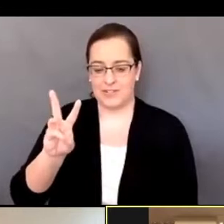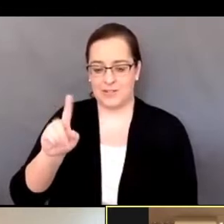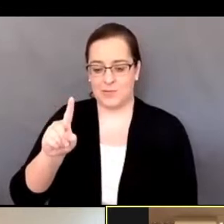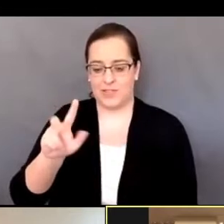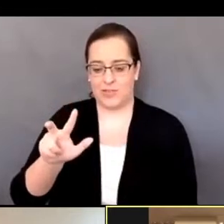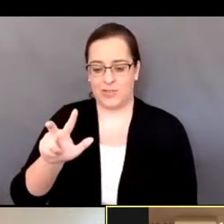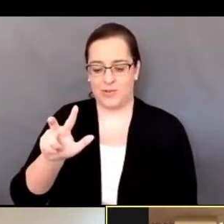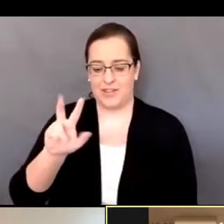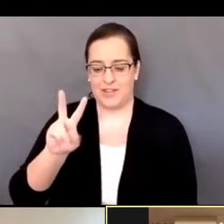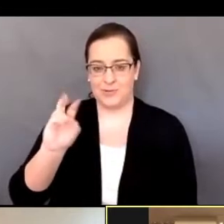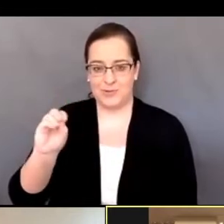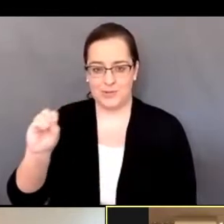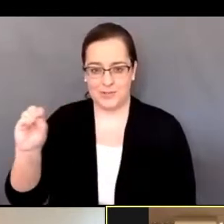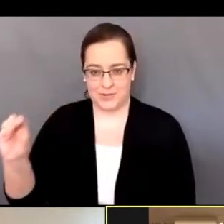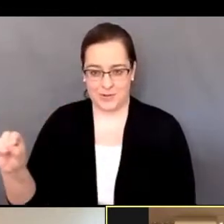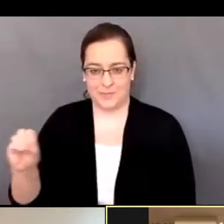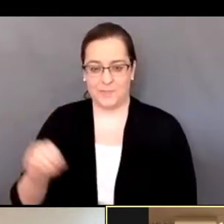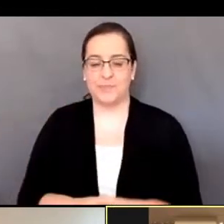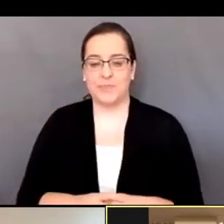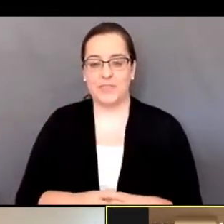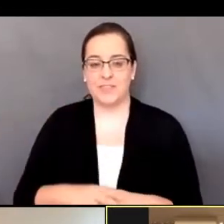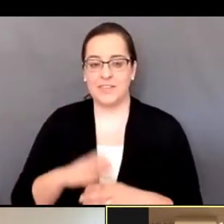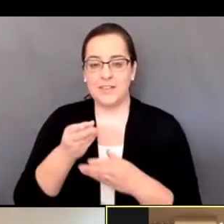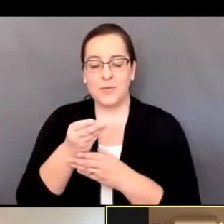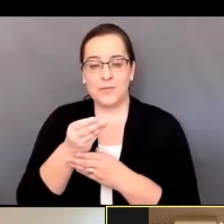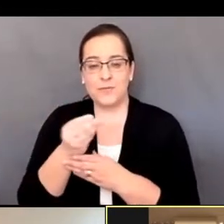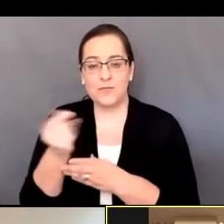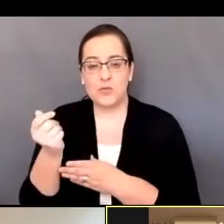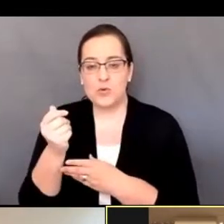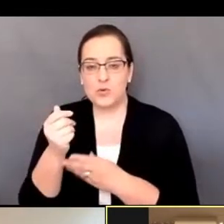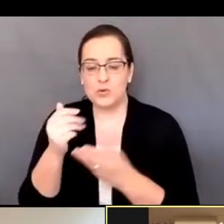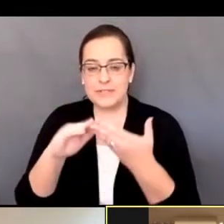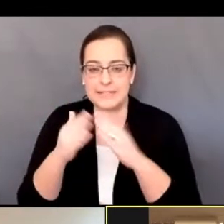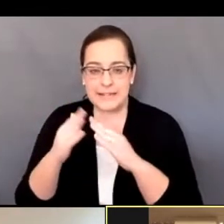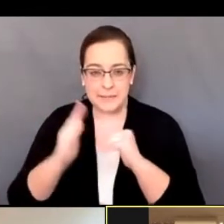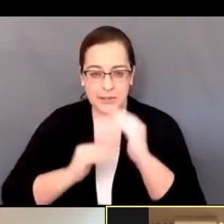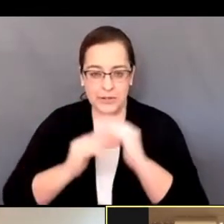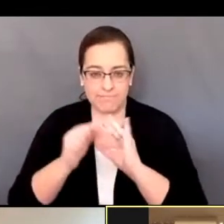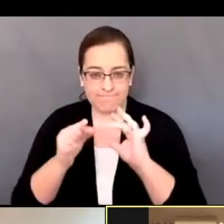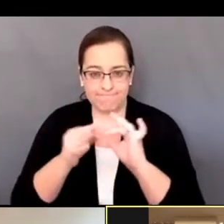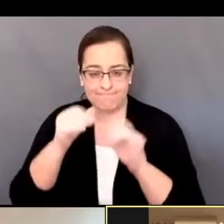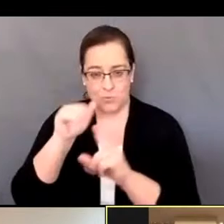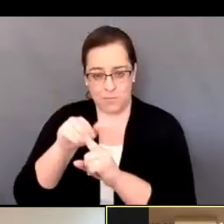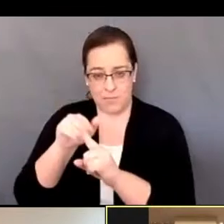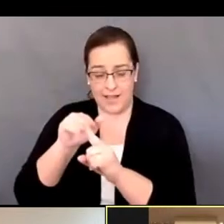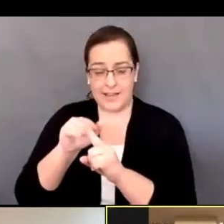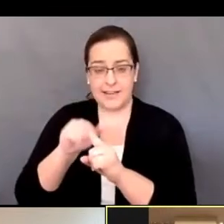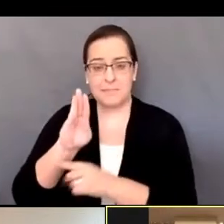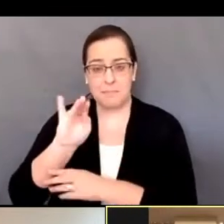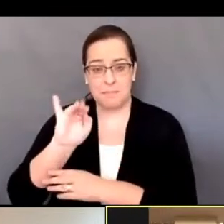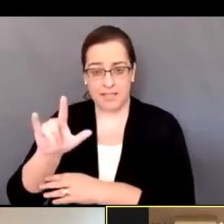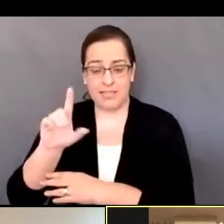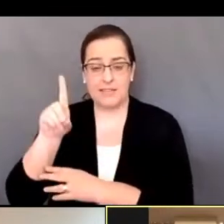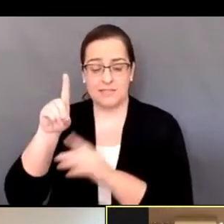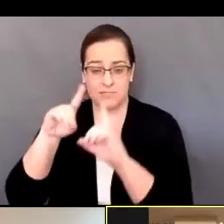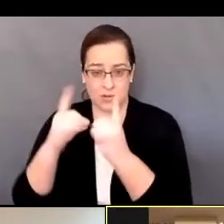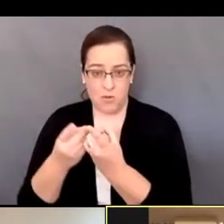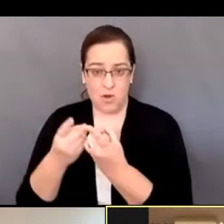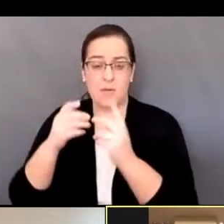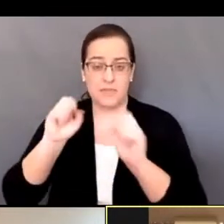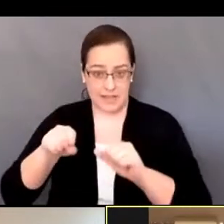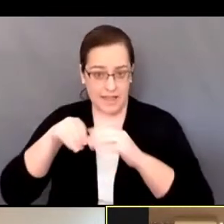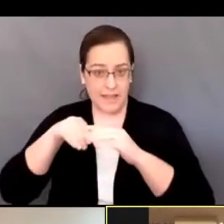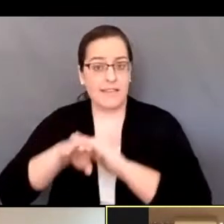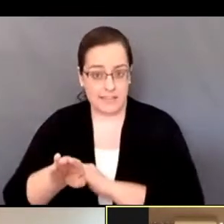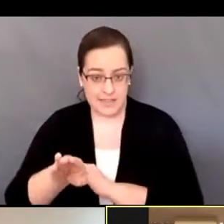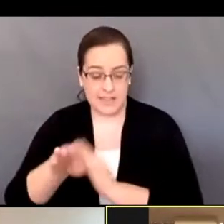512-463-2000. I want to quickly touch on a couple of city facilities. I want to remind our customers the utility billing department will accept walk-ins